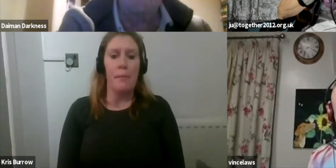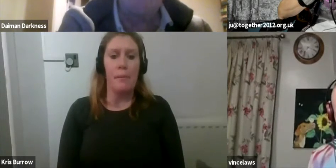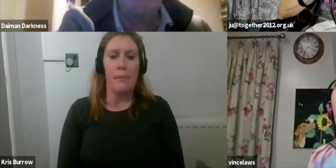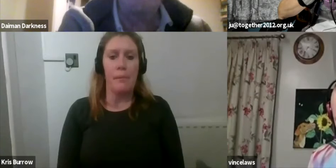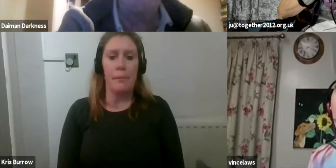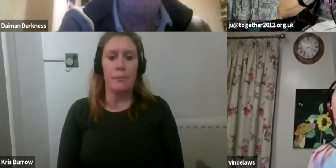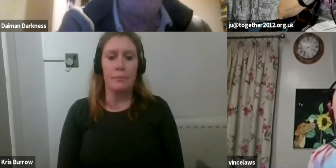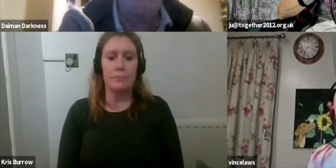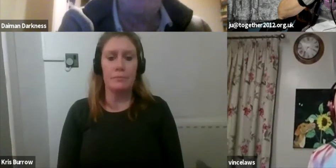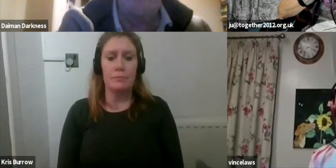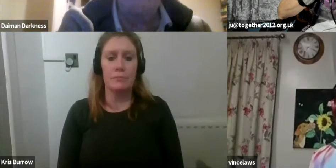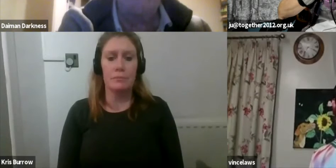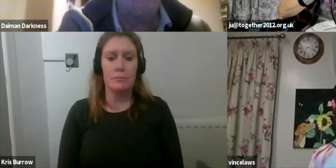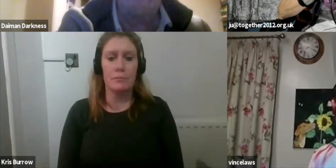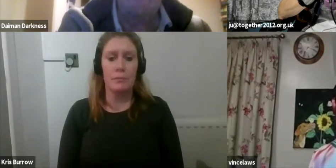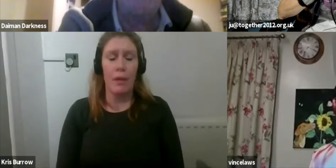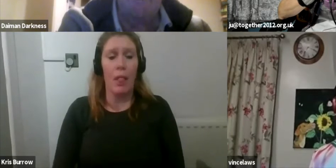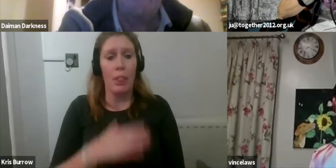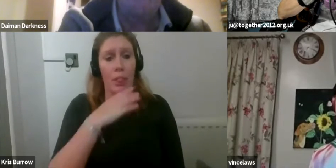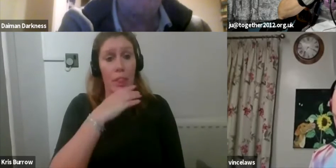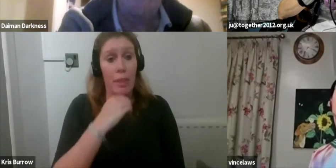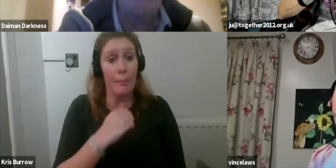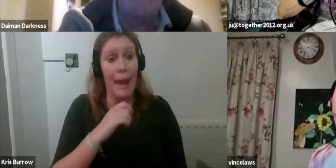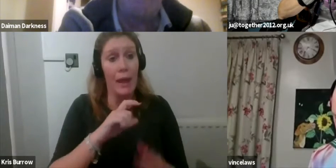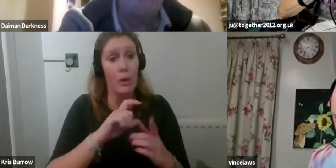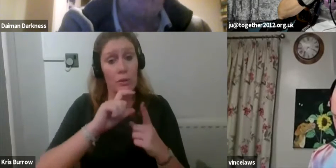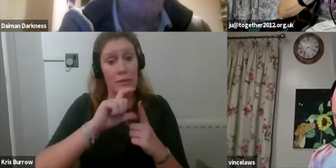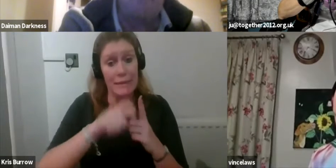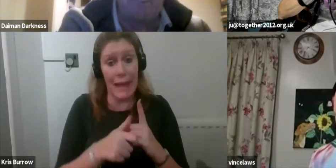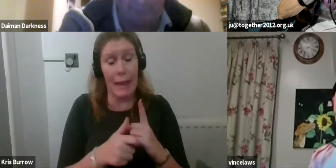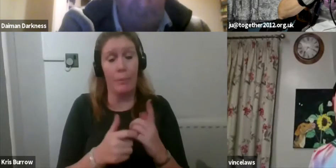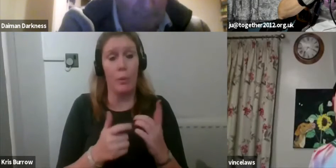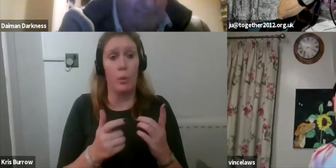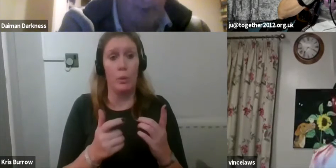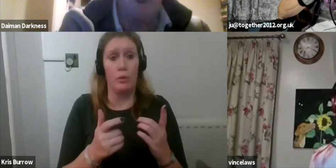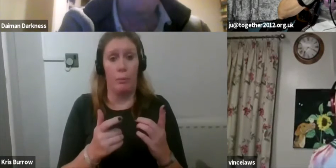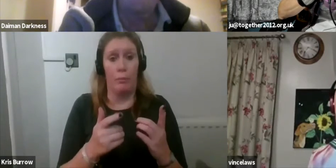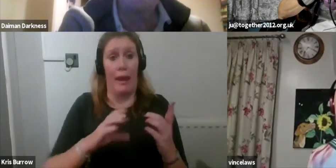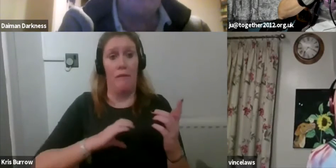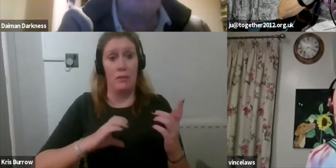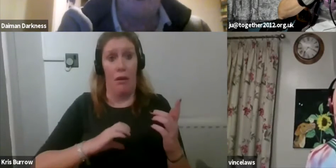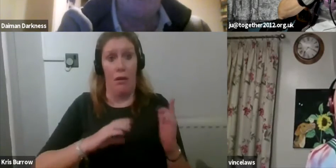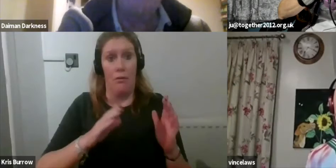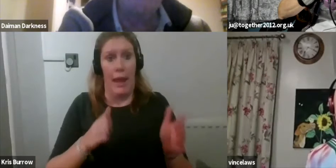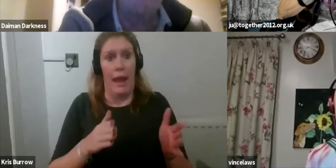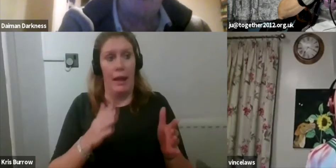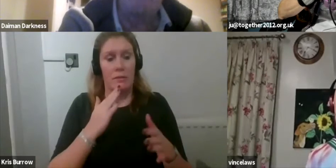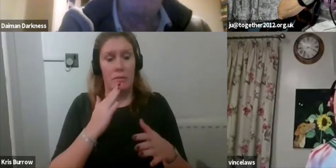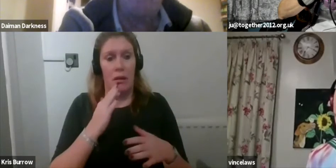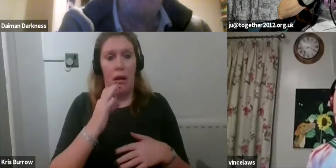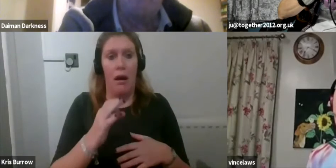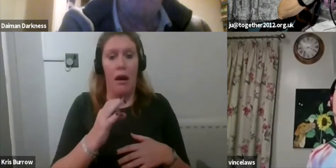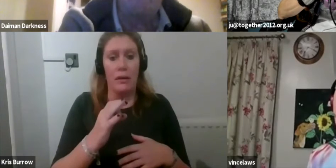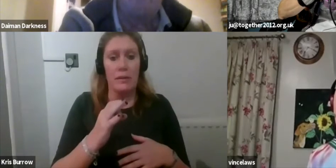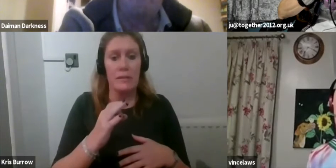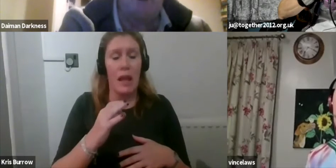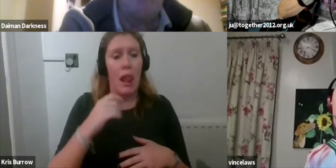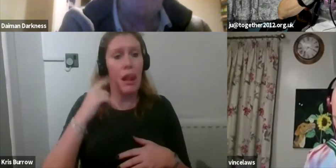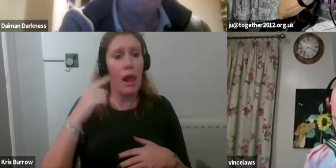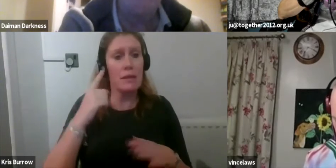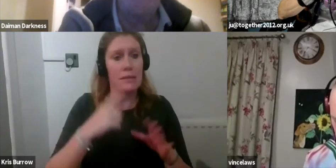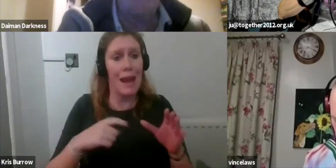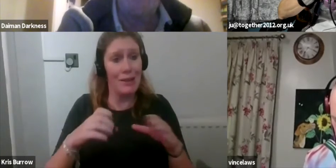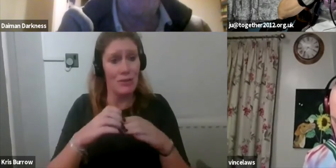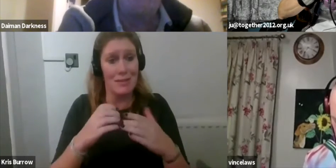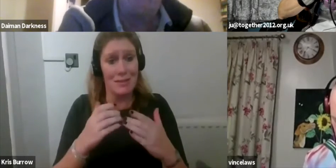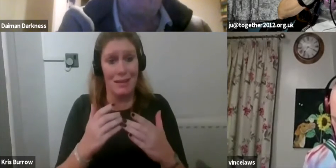male disabled lead, we had to go through an agency in London, which supplies disabled people for